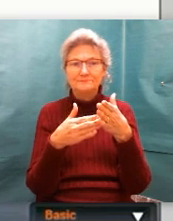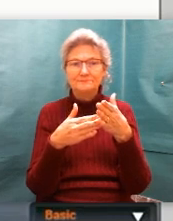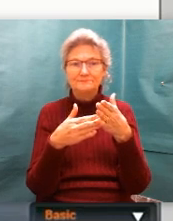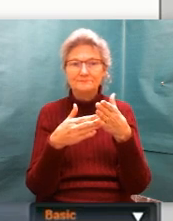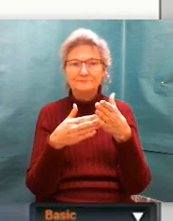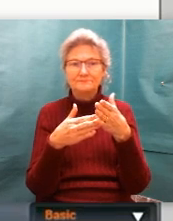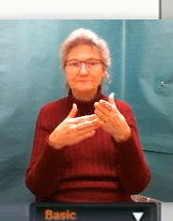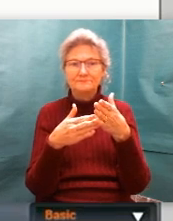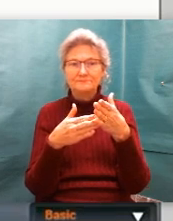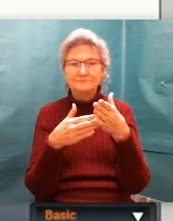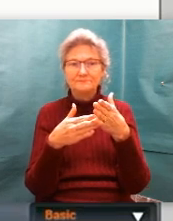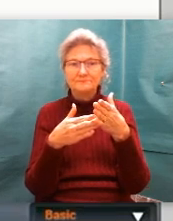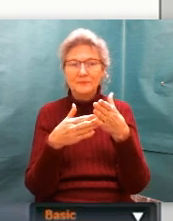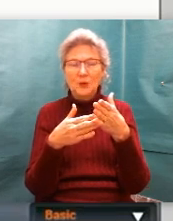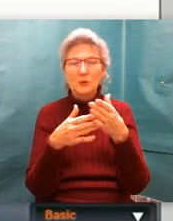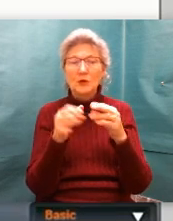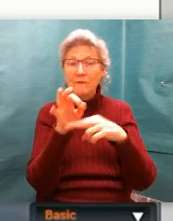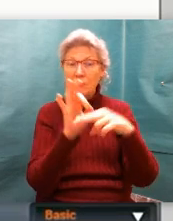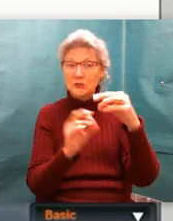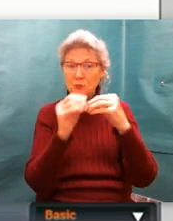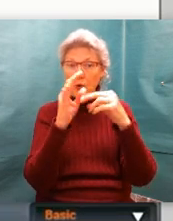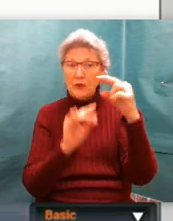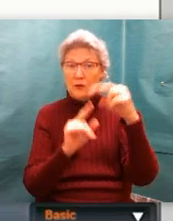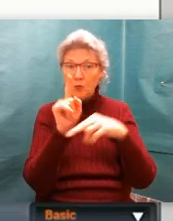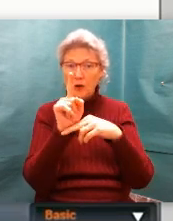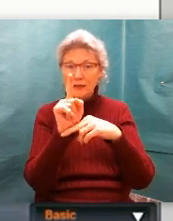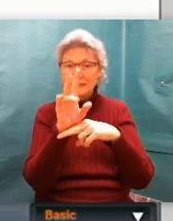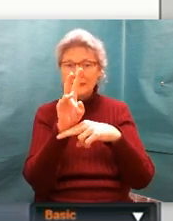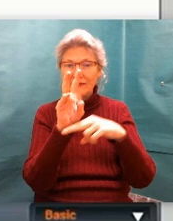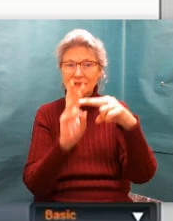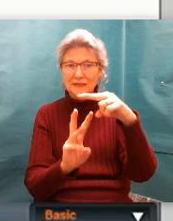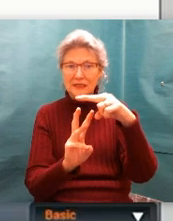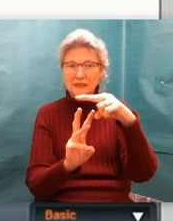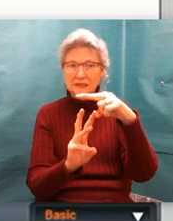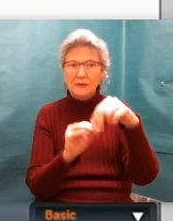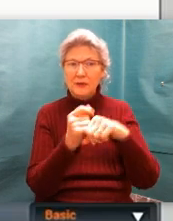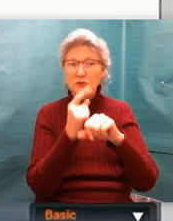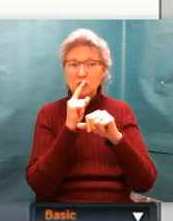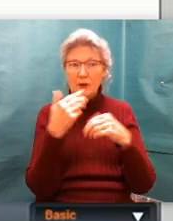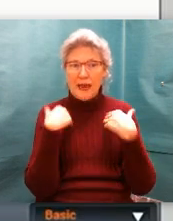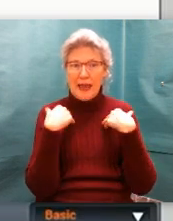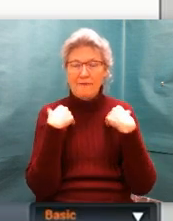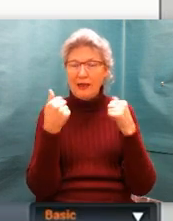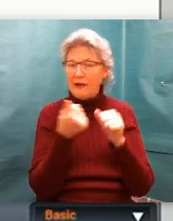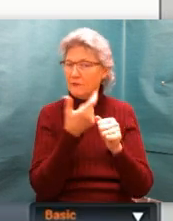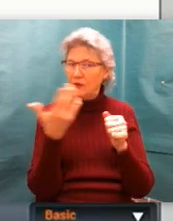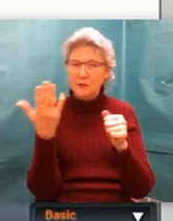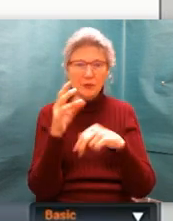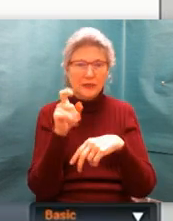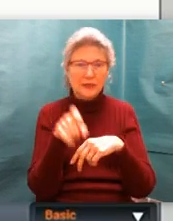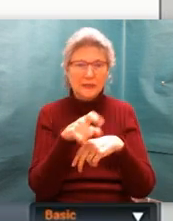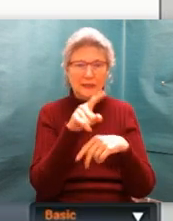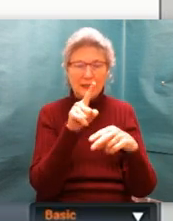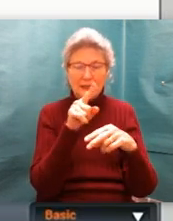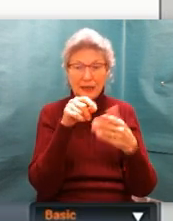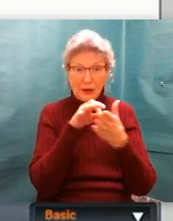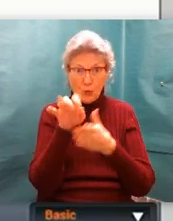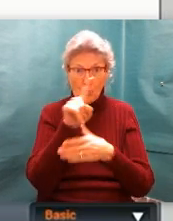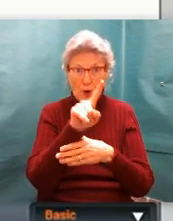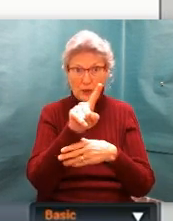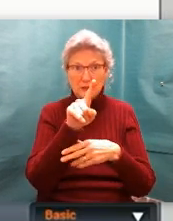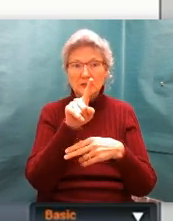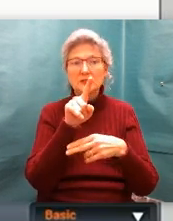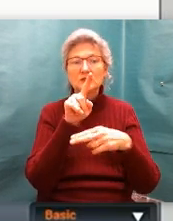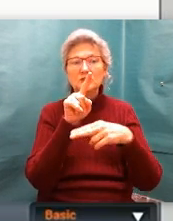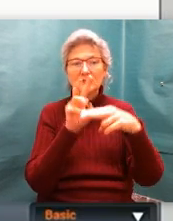So we took our fraction greater than 1, which was 7 6. Let's make sure we have everything we need. Count with me. Here we go.